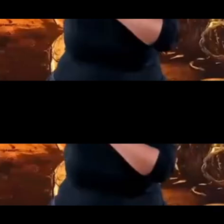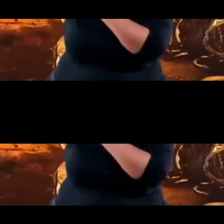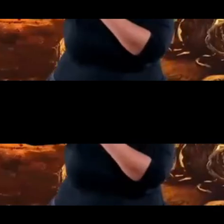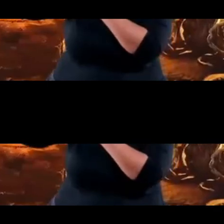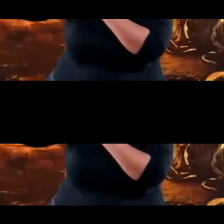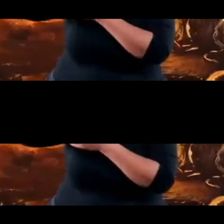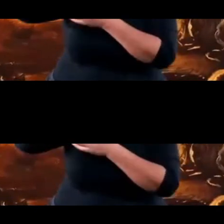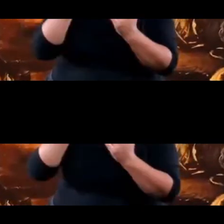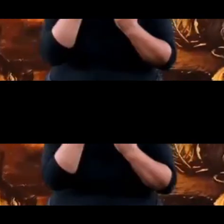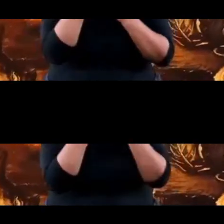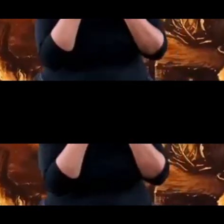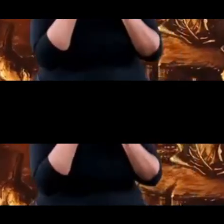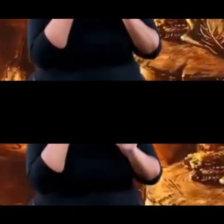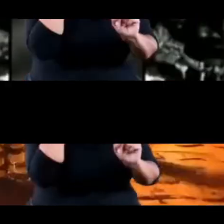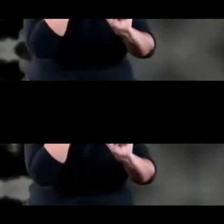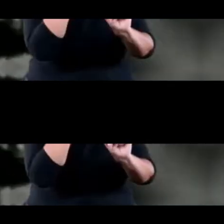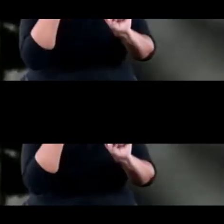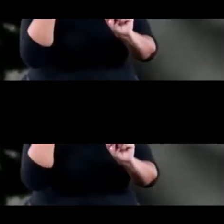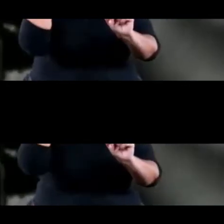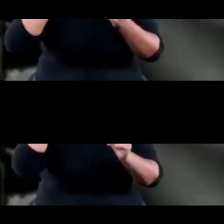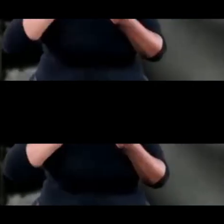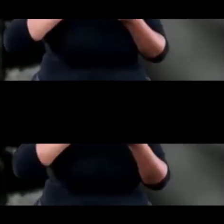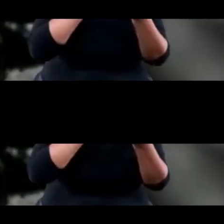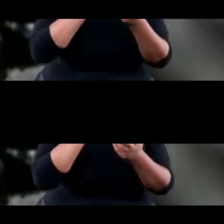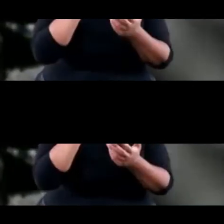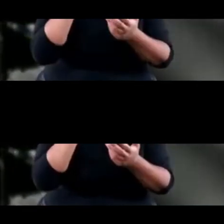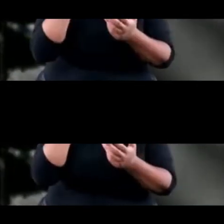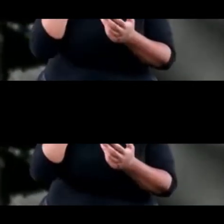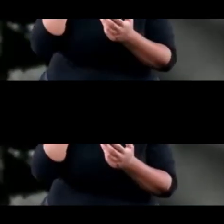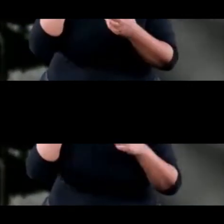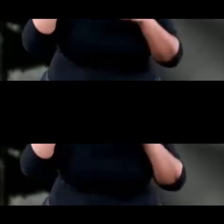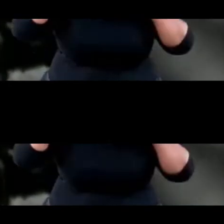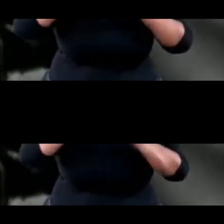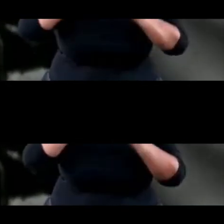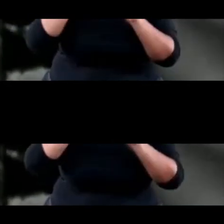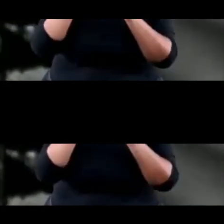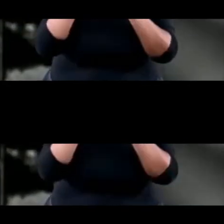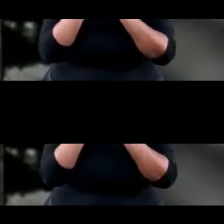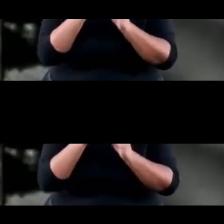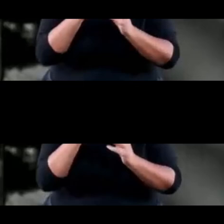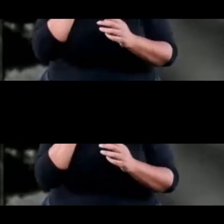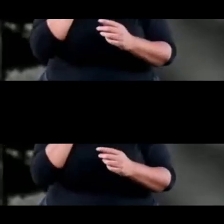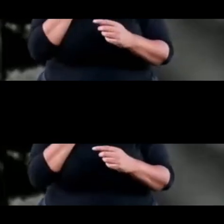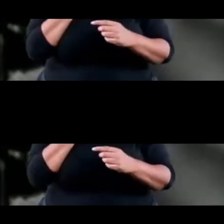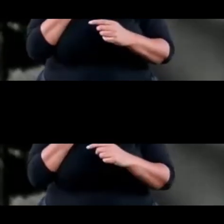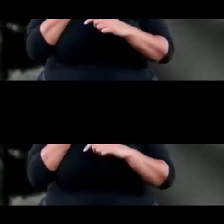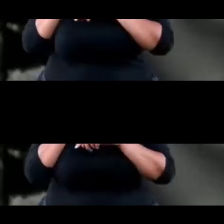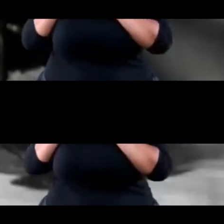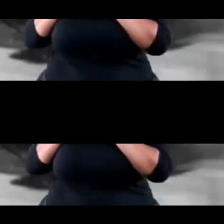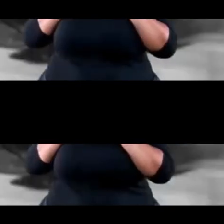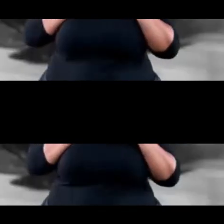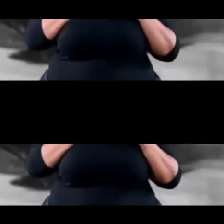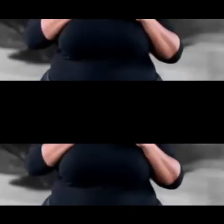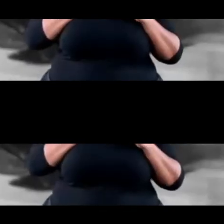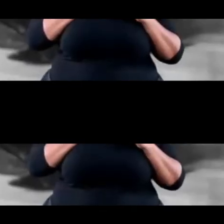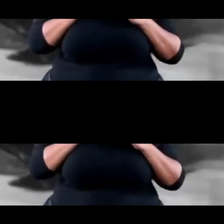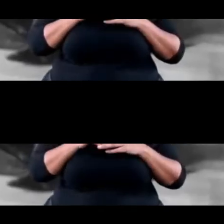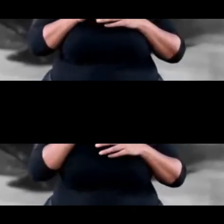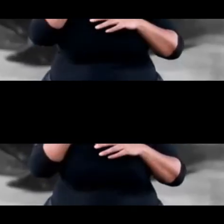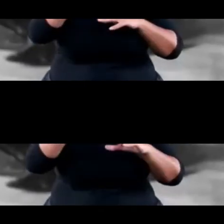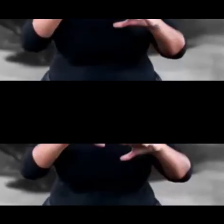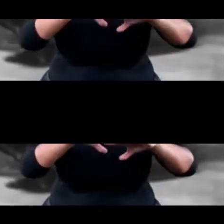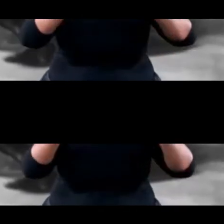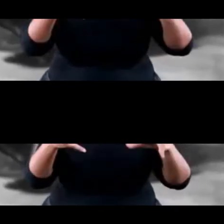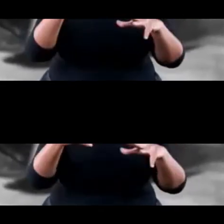and the windows were covered with paper. A fireplace was used for cooking and for heat during the winter. There was very